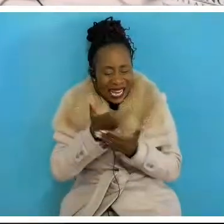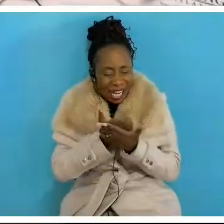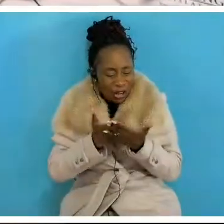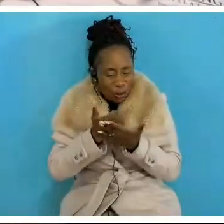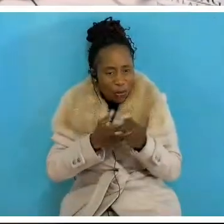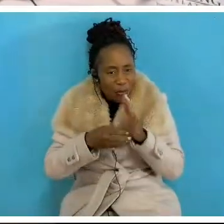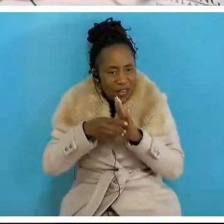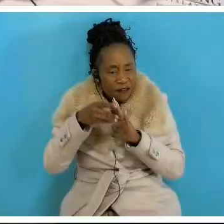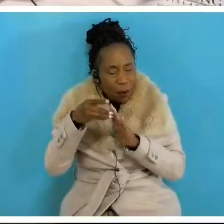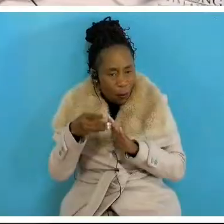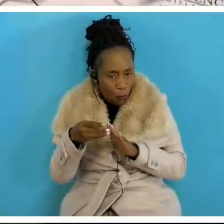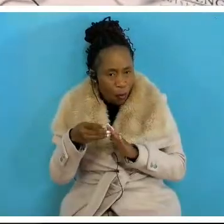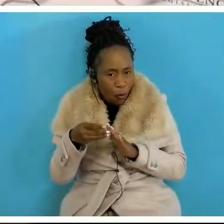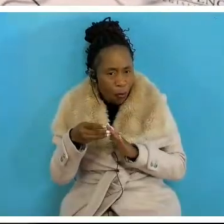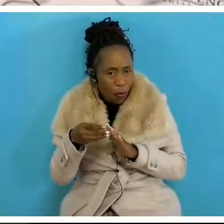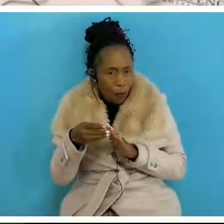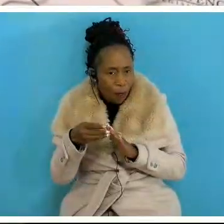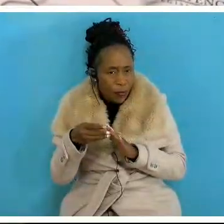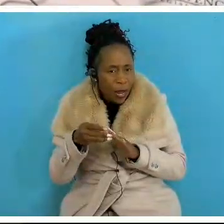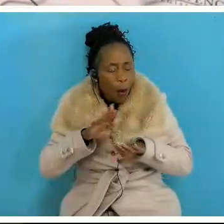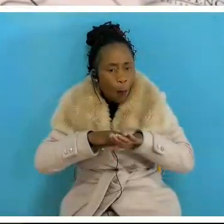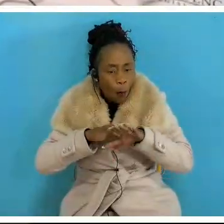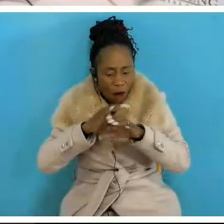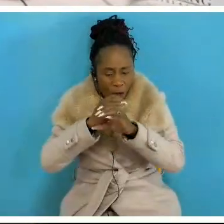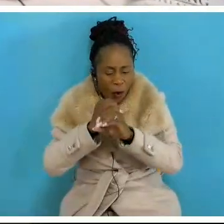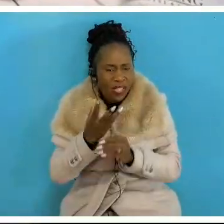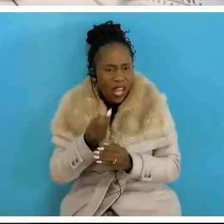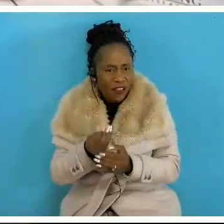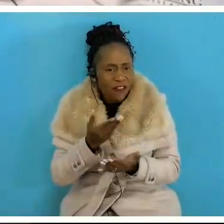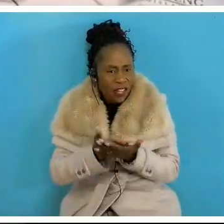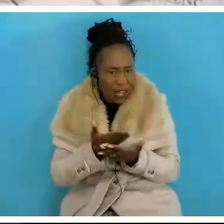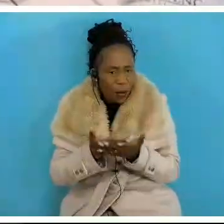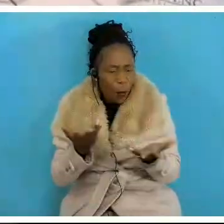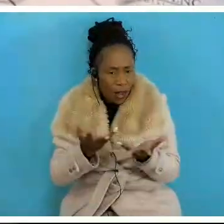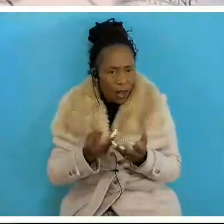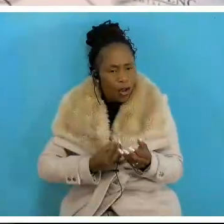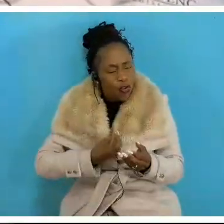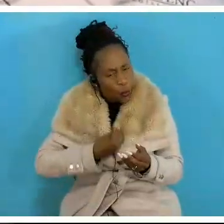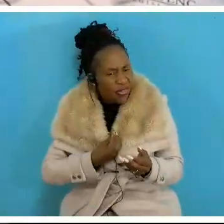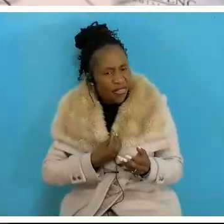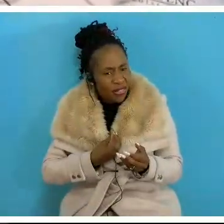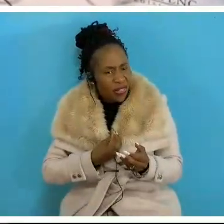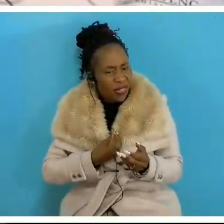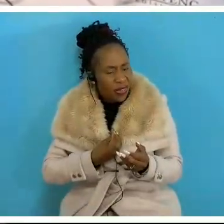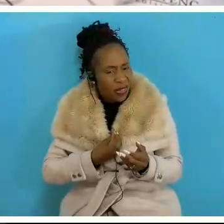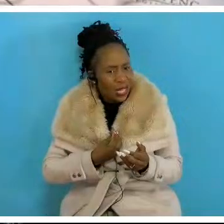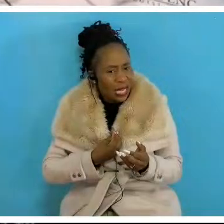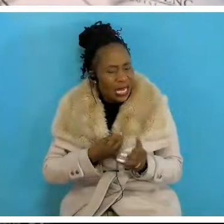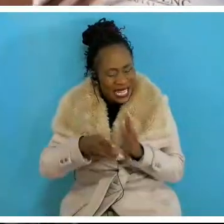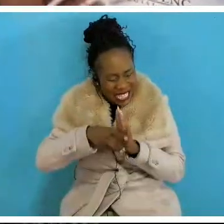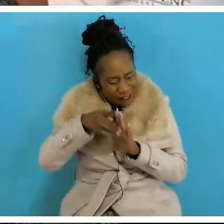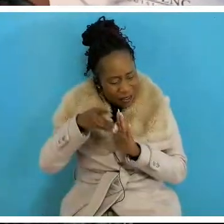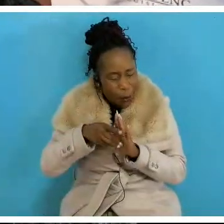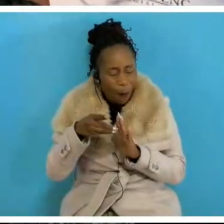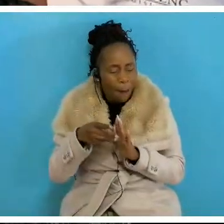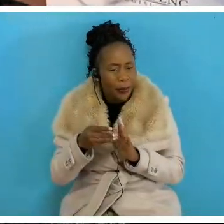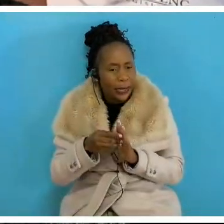development have more focus on the youth and developing in